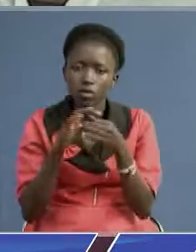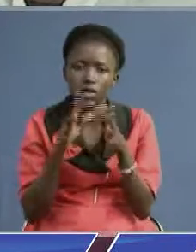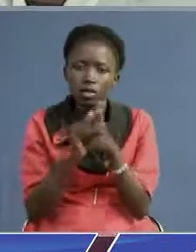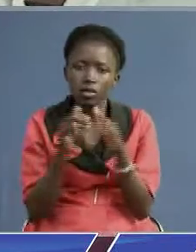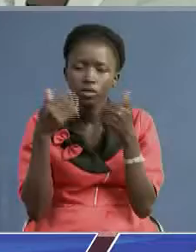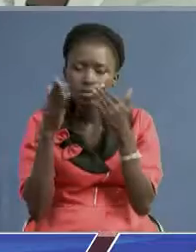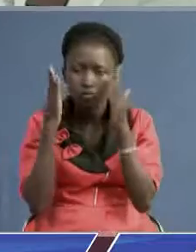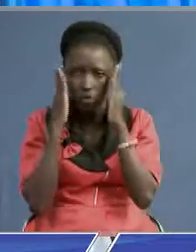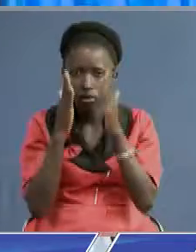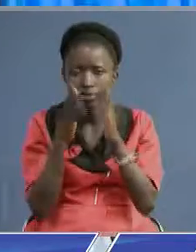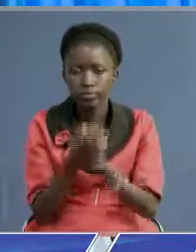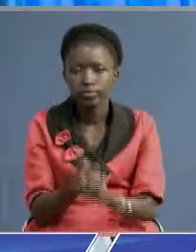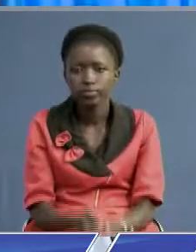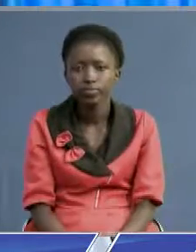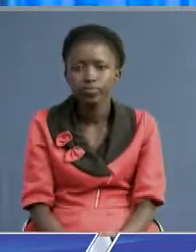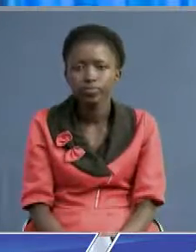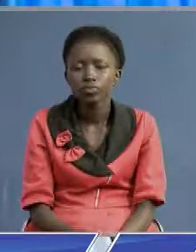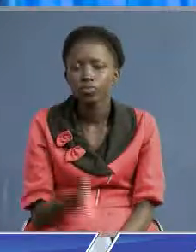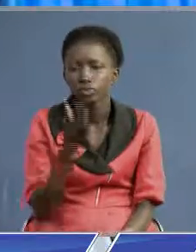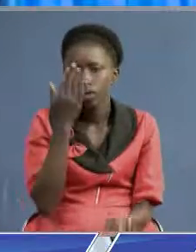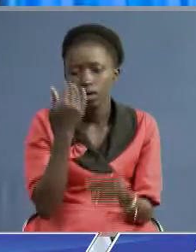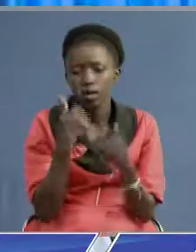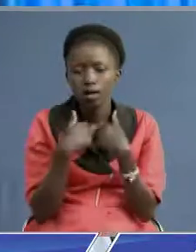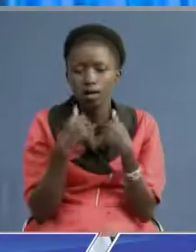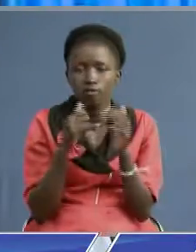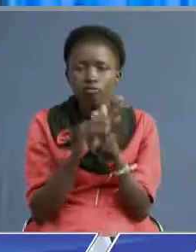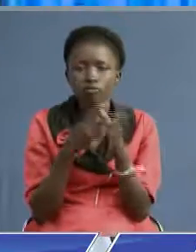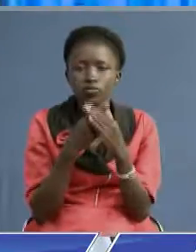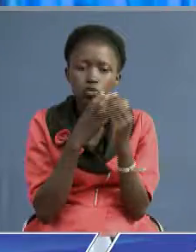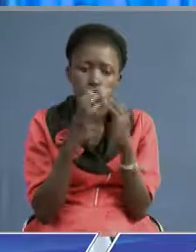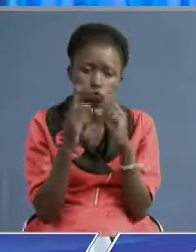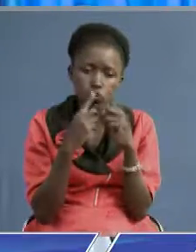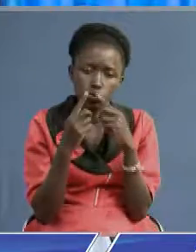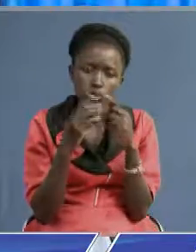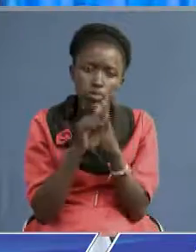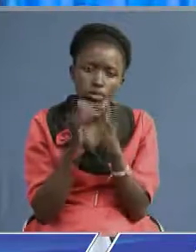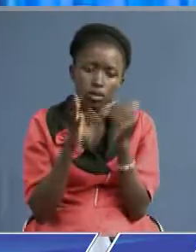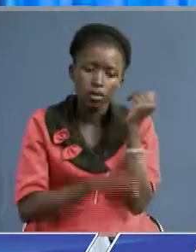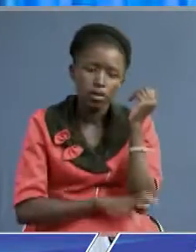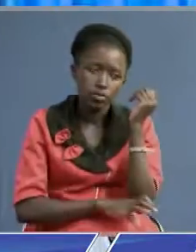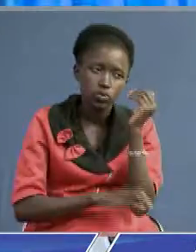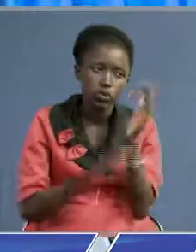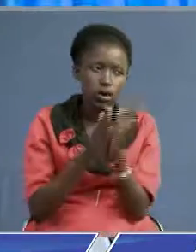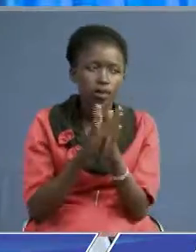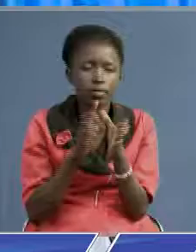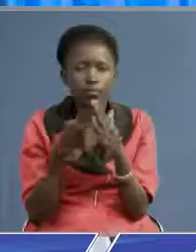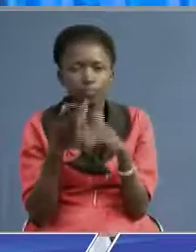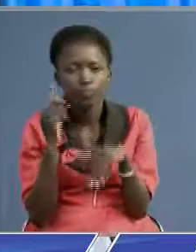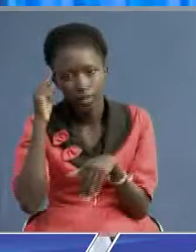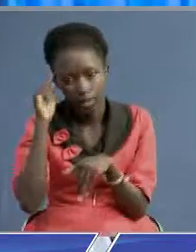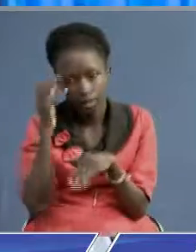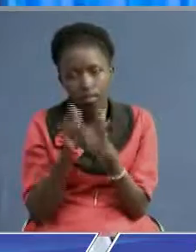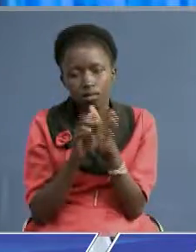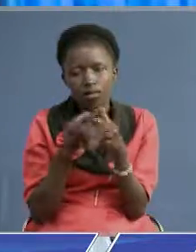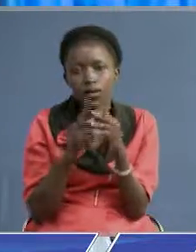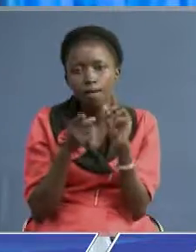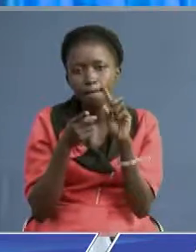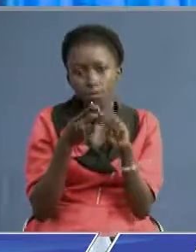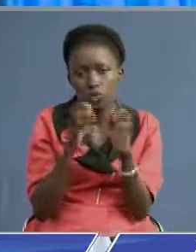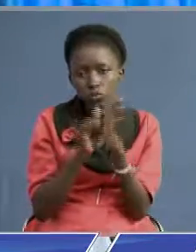be given attention. And because we have had this conversation around the country, I think it is a